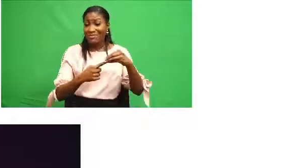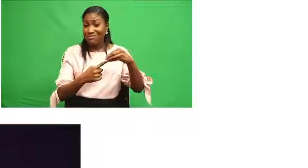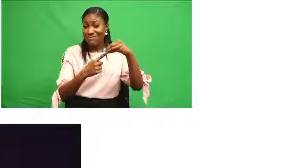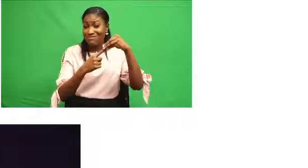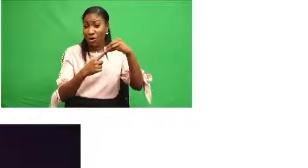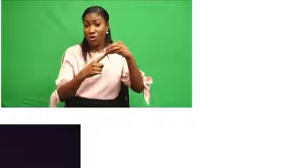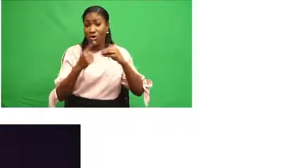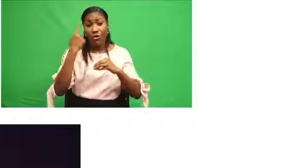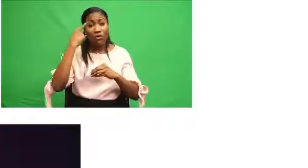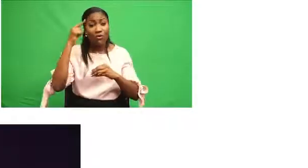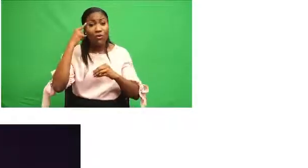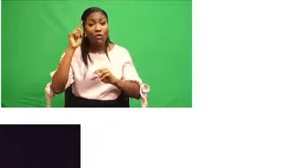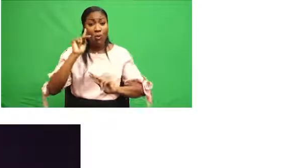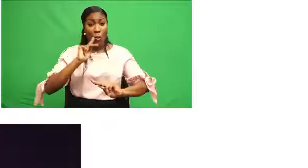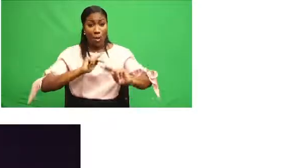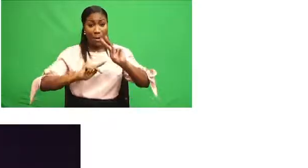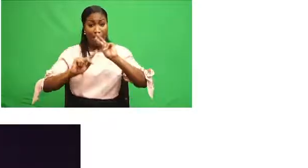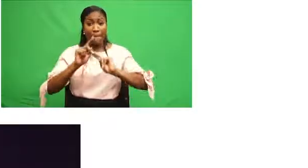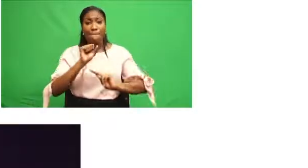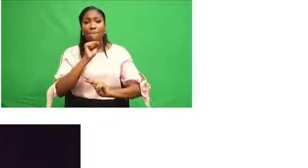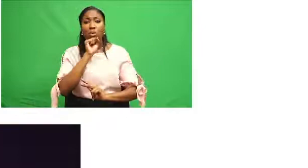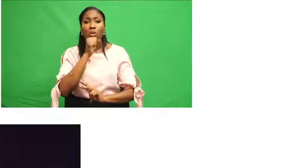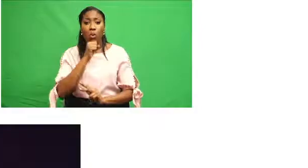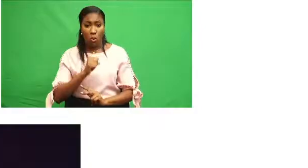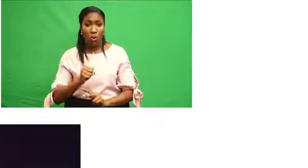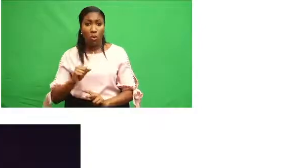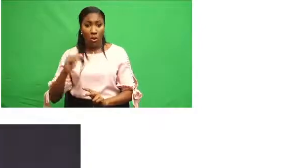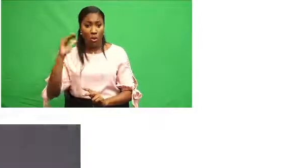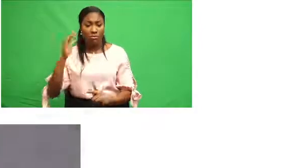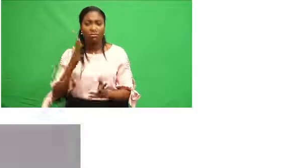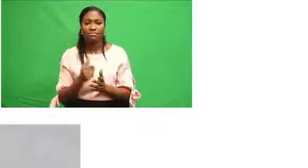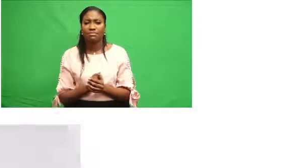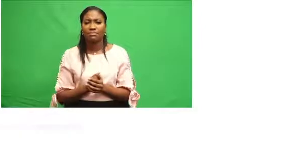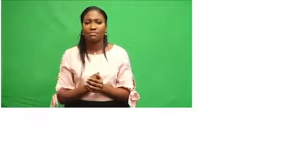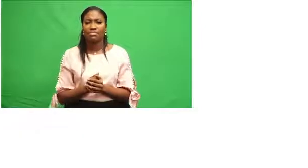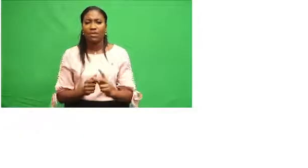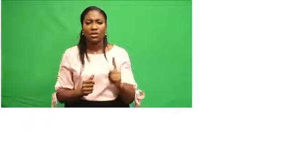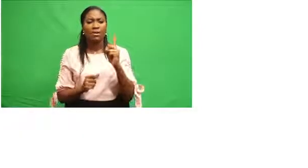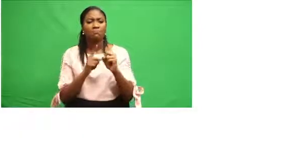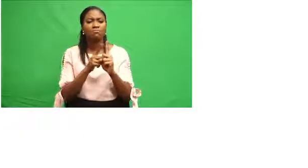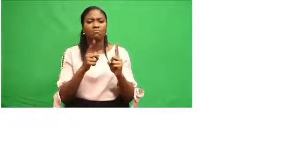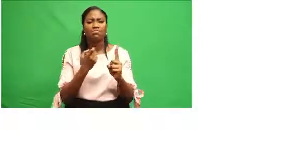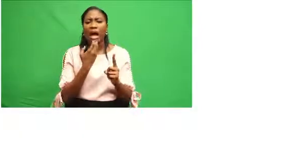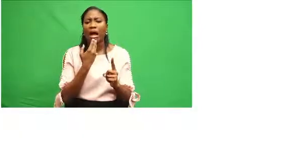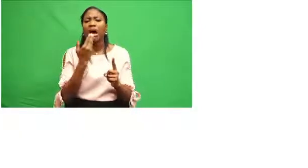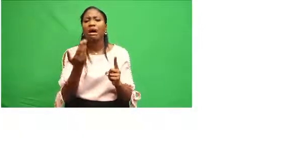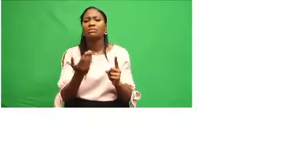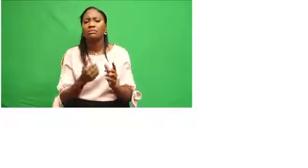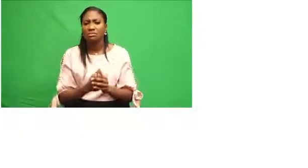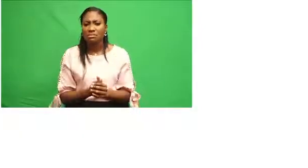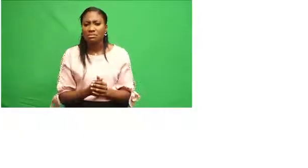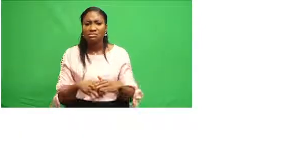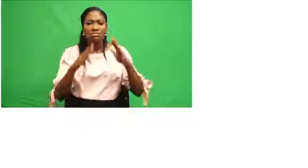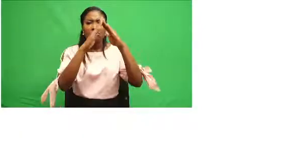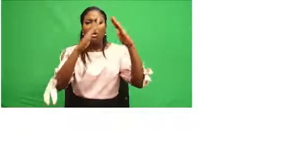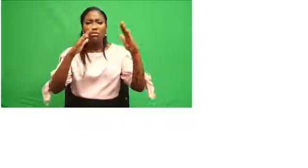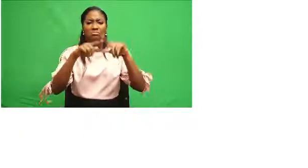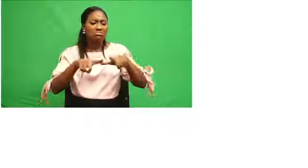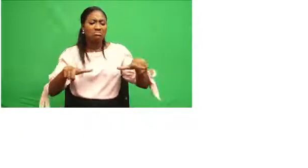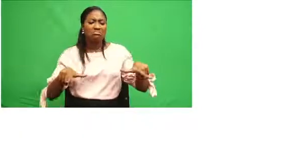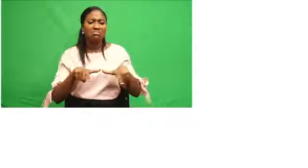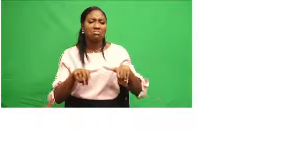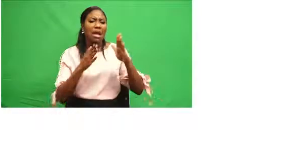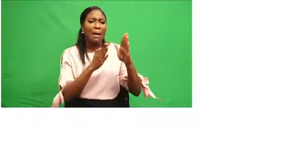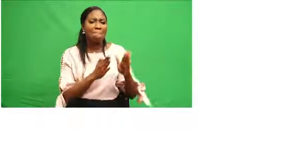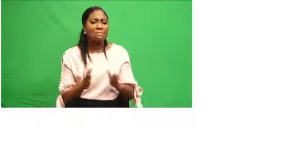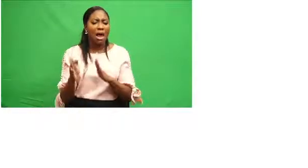first question, of course, is what is estate planning?